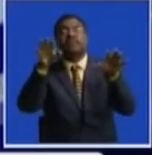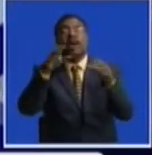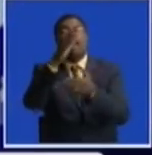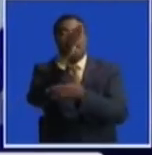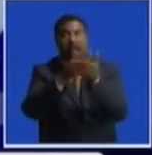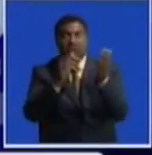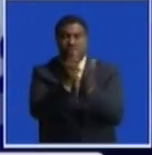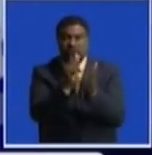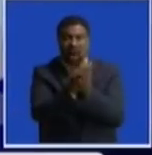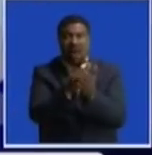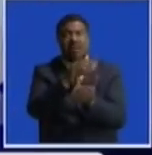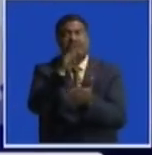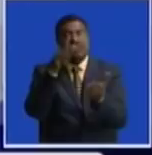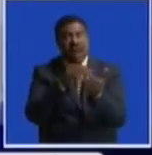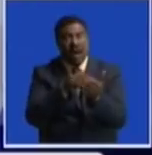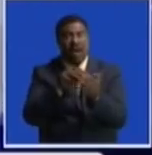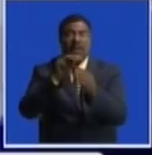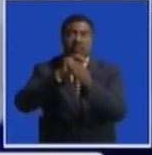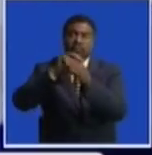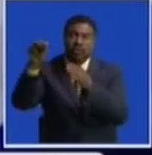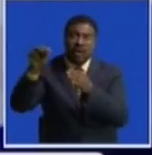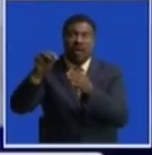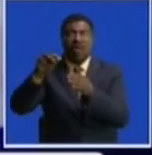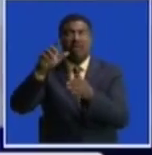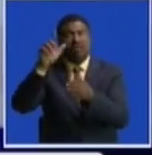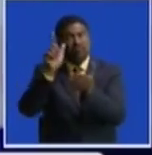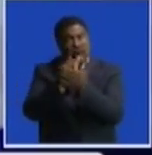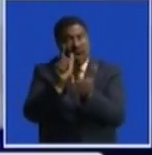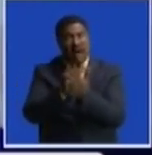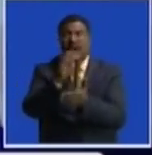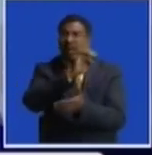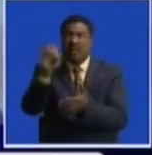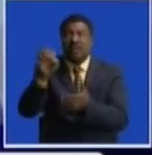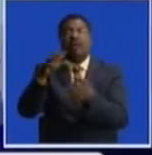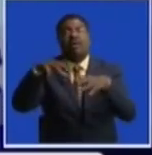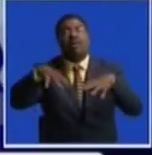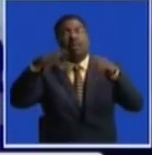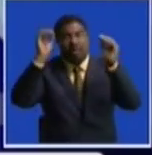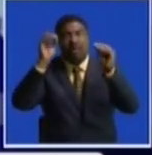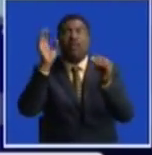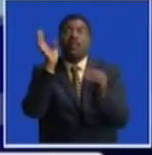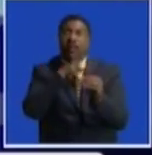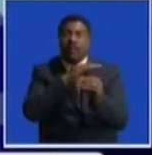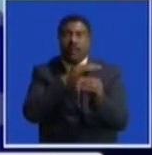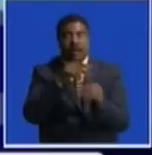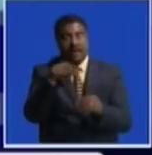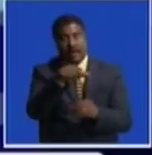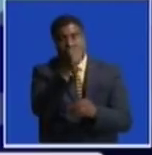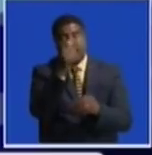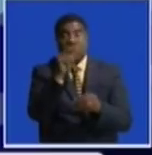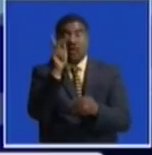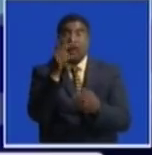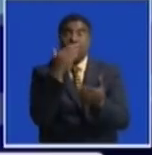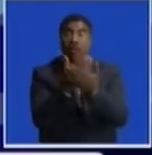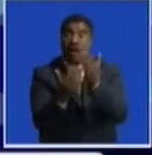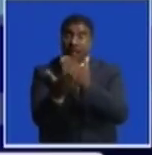Lusaka, Central, Muchinga, Northern, Luapula and Eastern provinces. He said this when he featured on ZNBC's Kwacha Good Morning